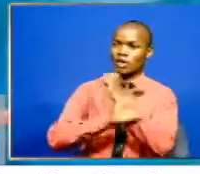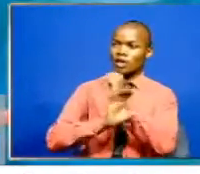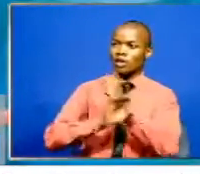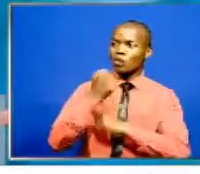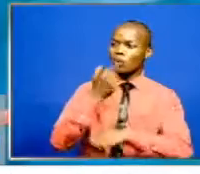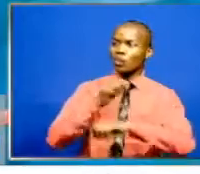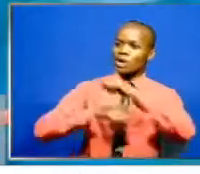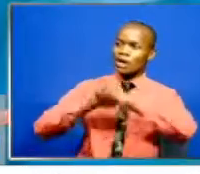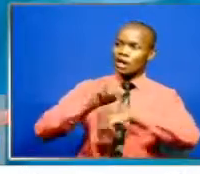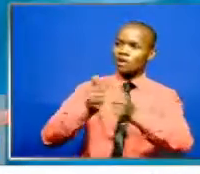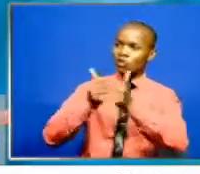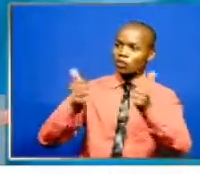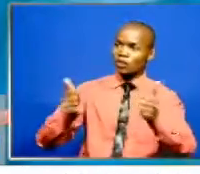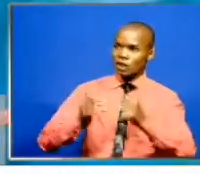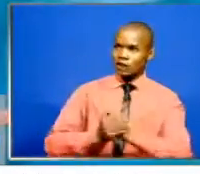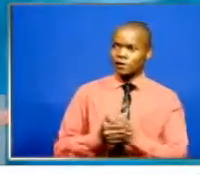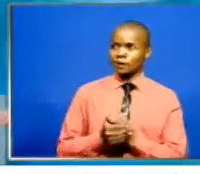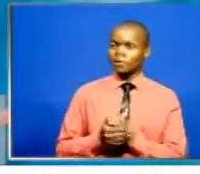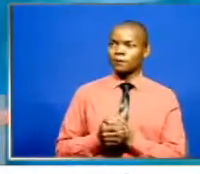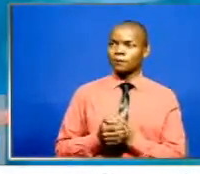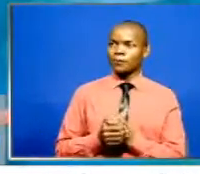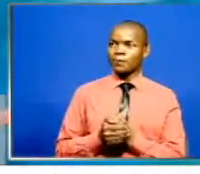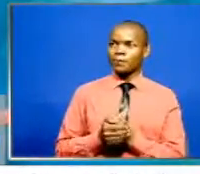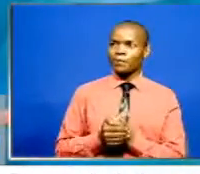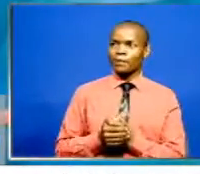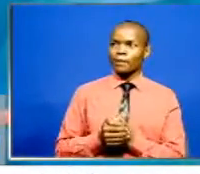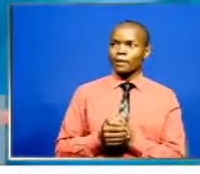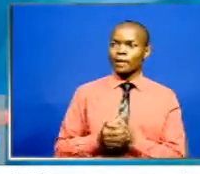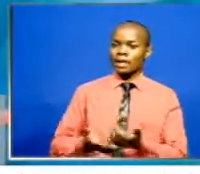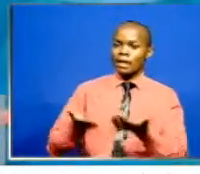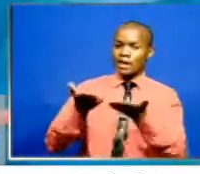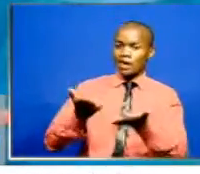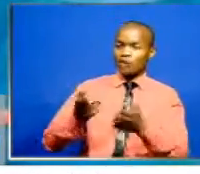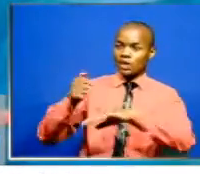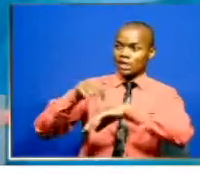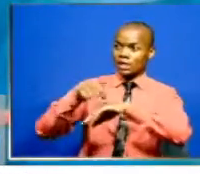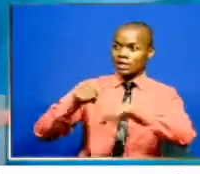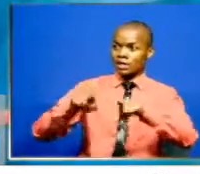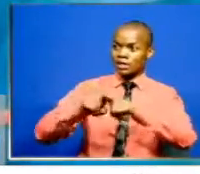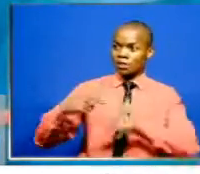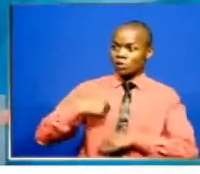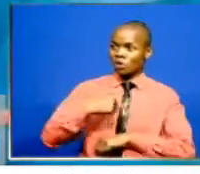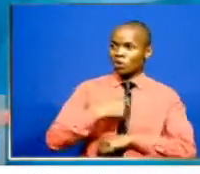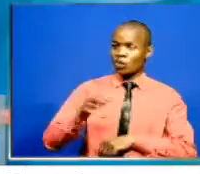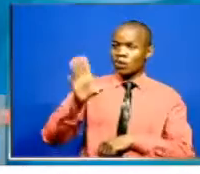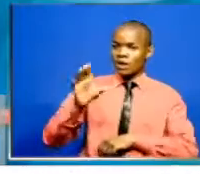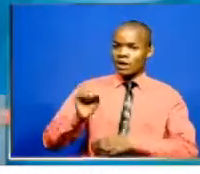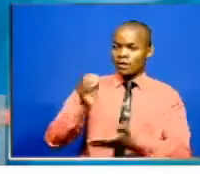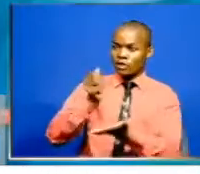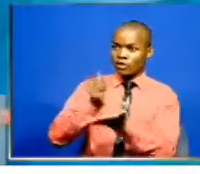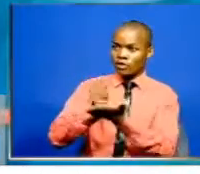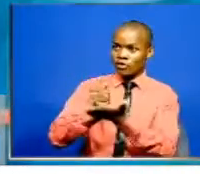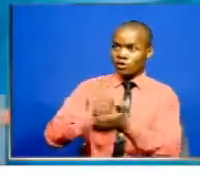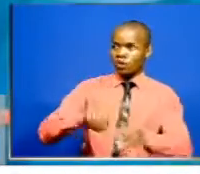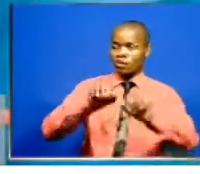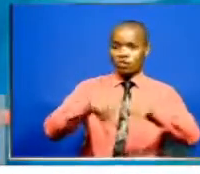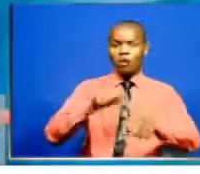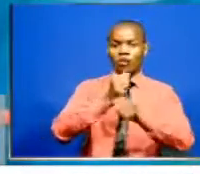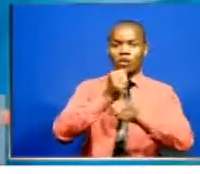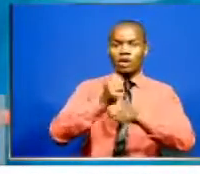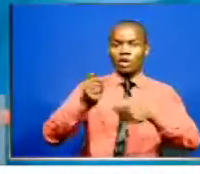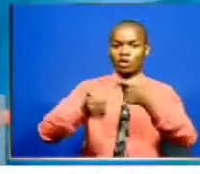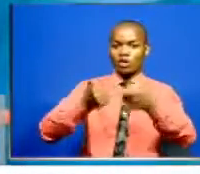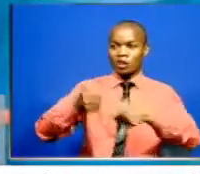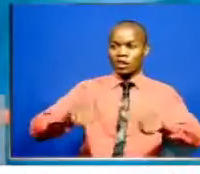well. And this is the moment to do that. And we, as Africa Office, mm-hmm. we will be working on it. Even on